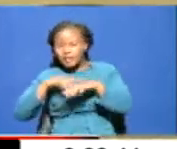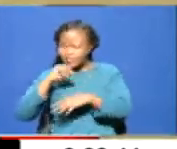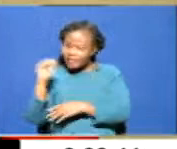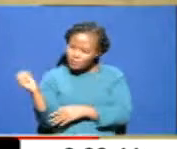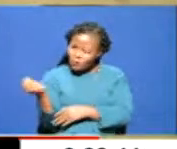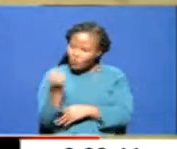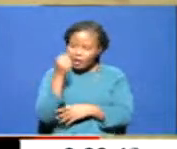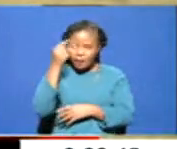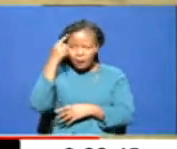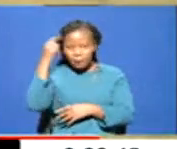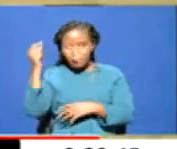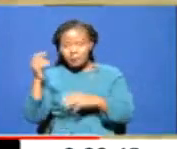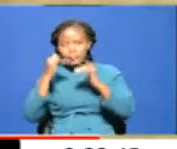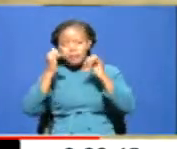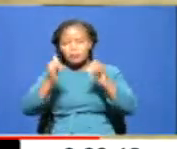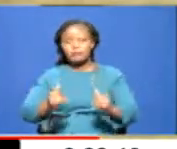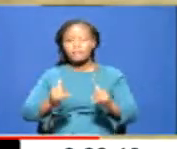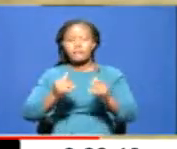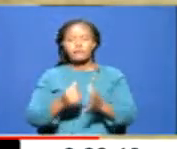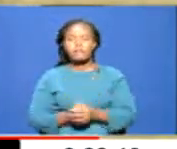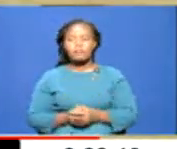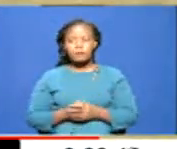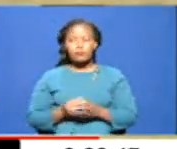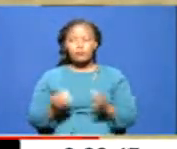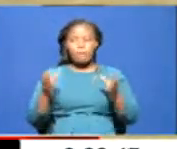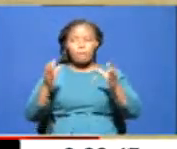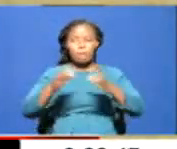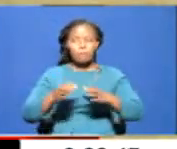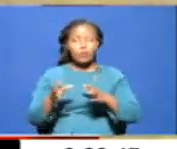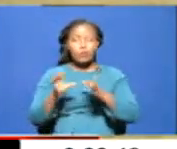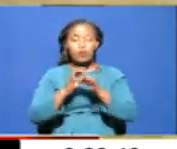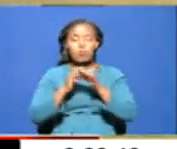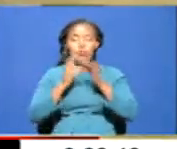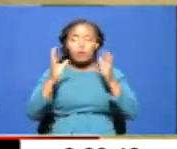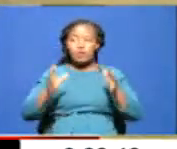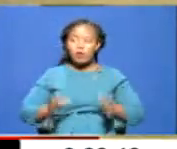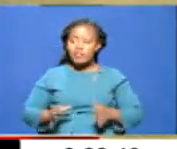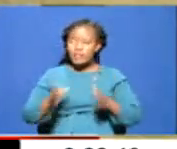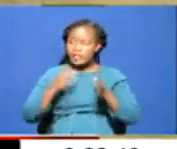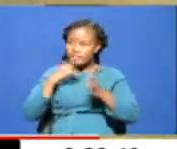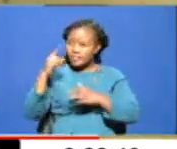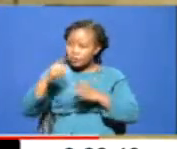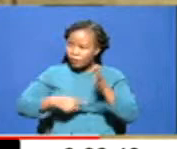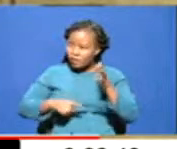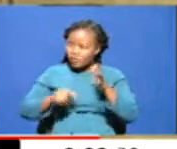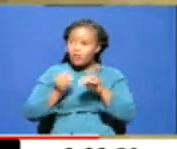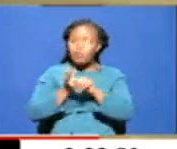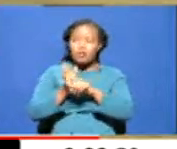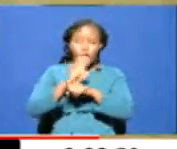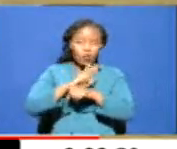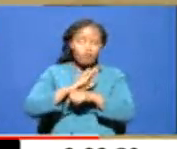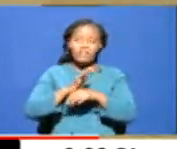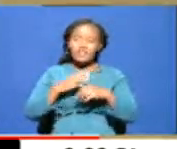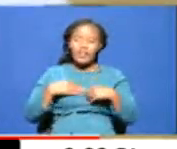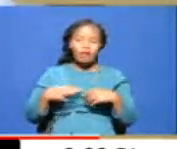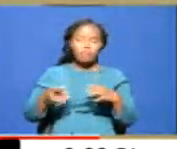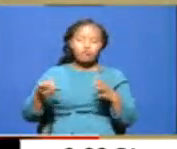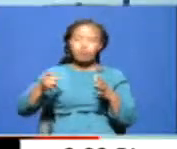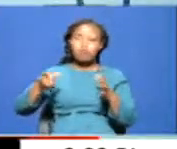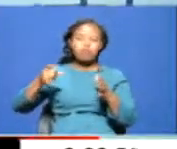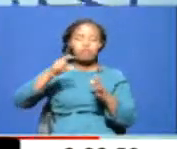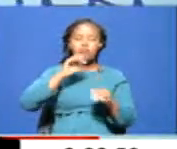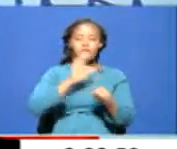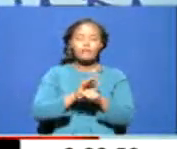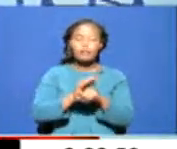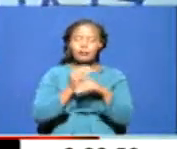mpya. Scholar Stika Ndungu, the group coordinator, says COVID-19 pandemic has increased levels of psychological distress